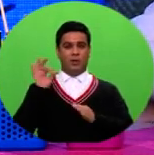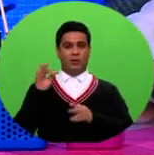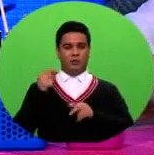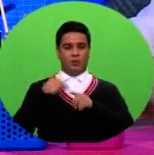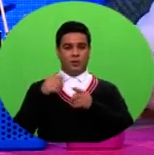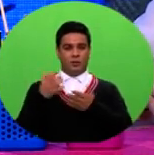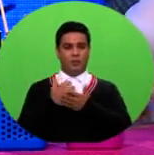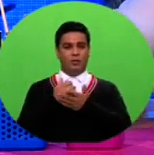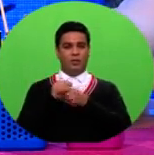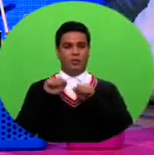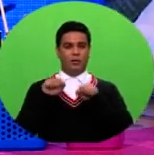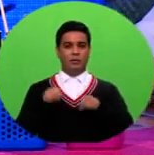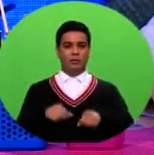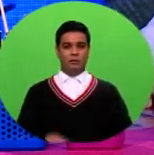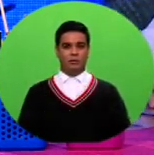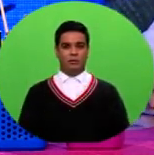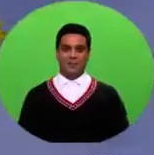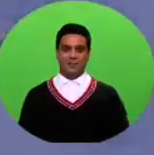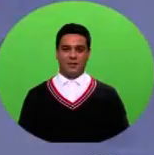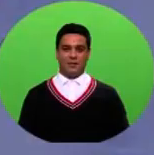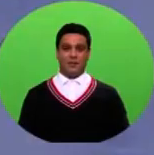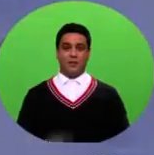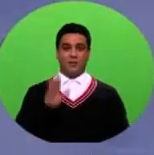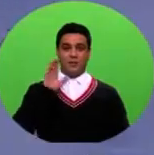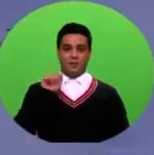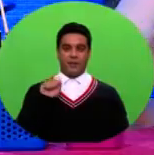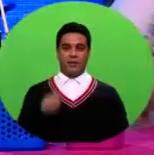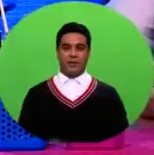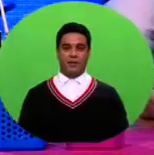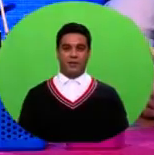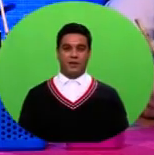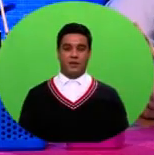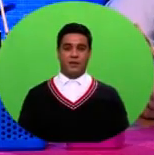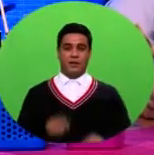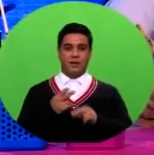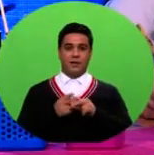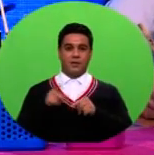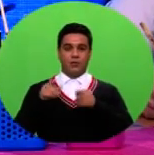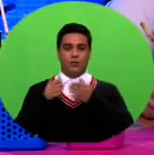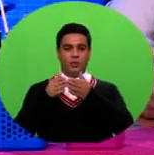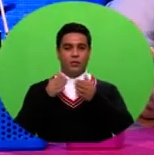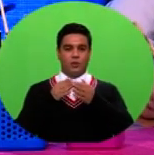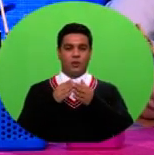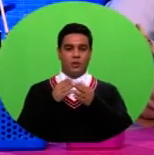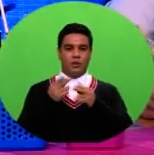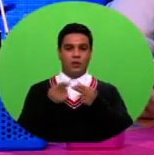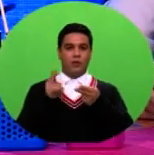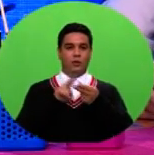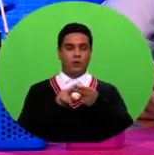belgilab olsangiz ham bo'ladi. Va yon yoqlarni yopishtirish